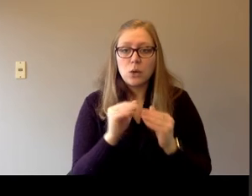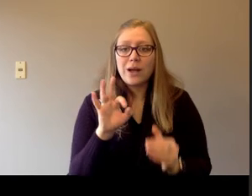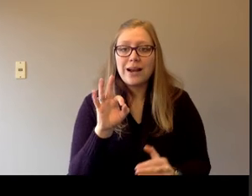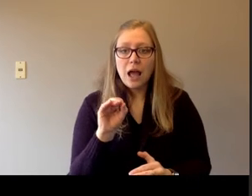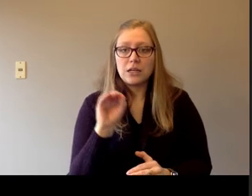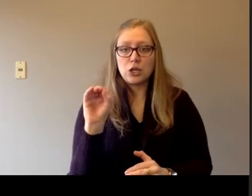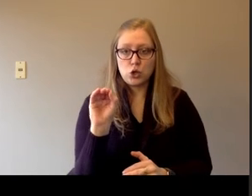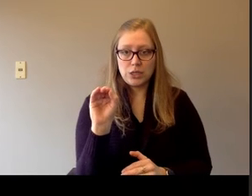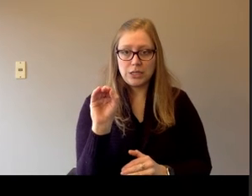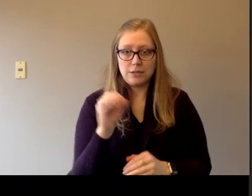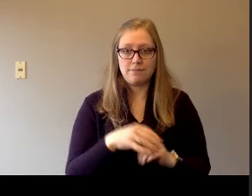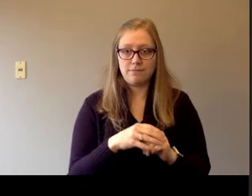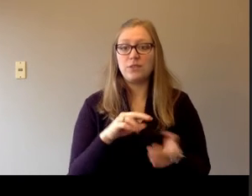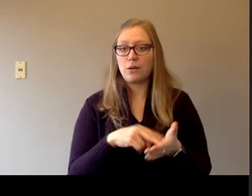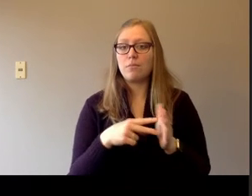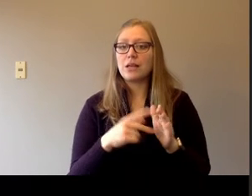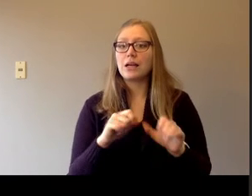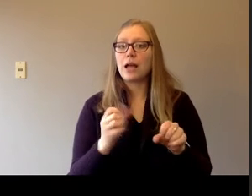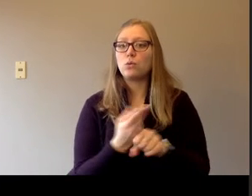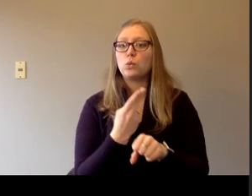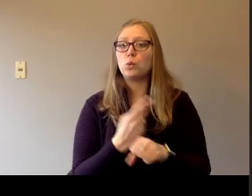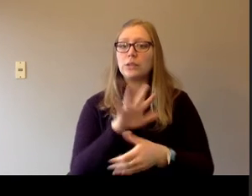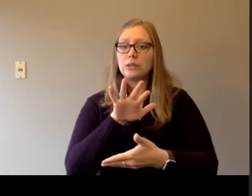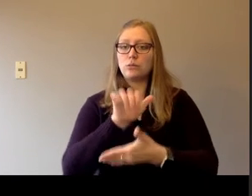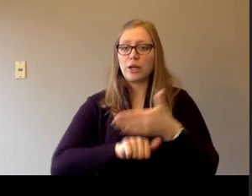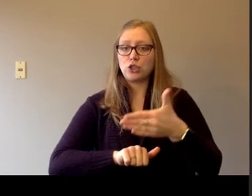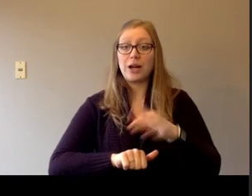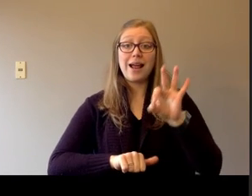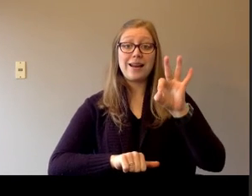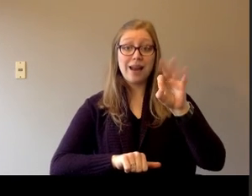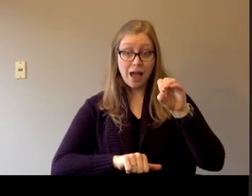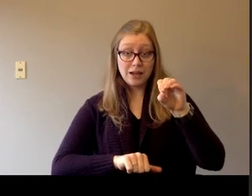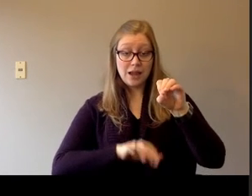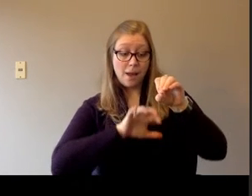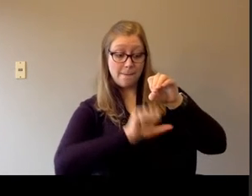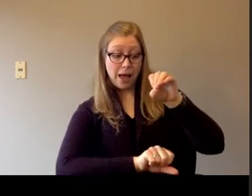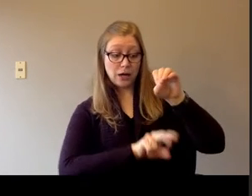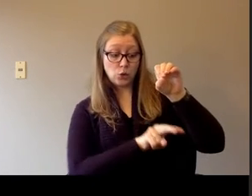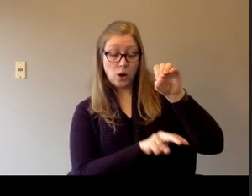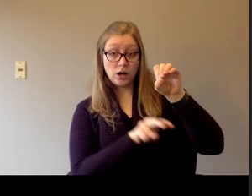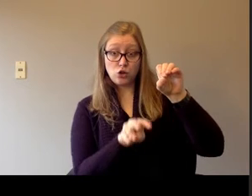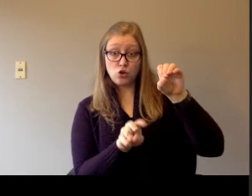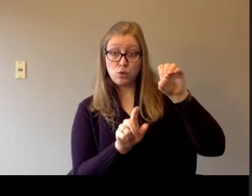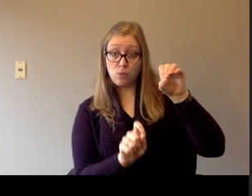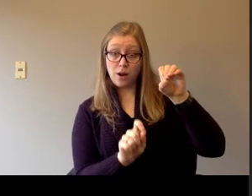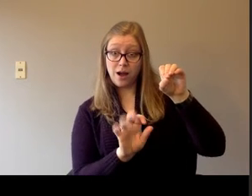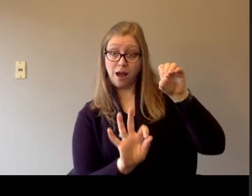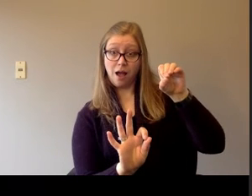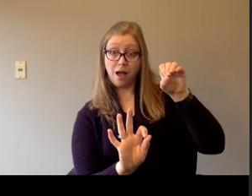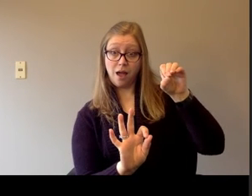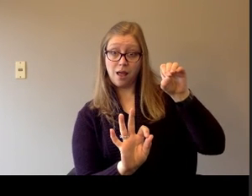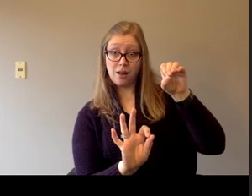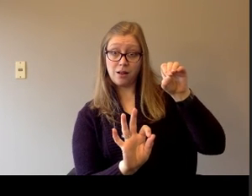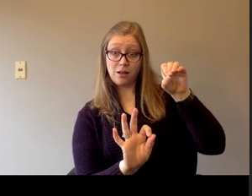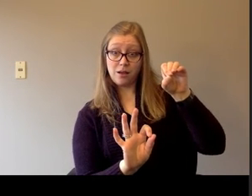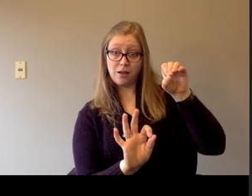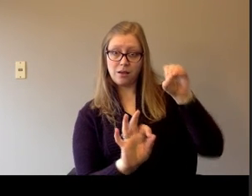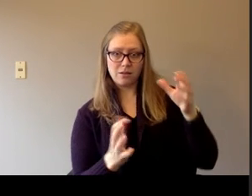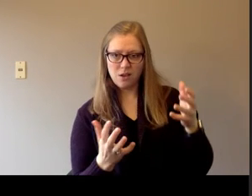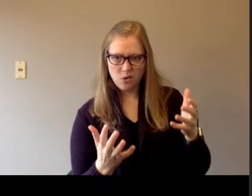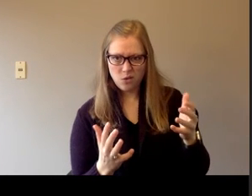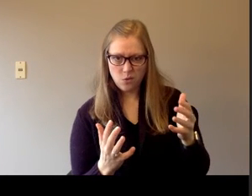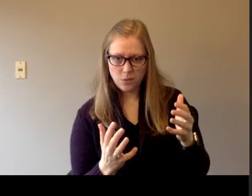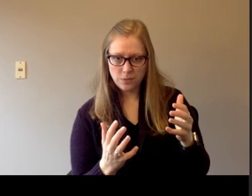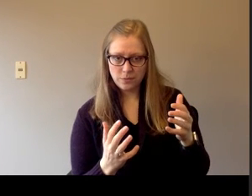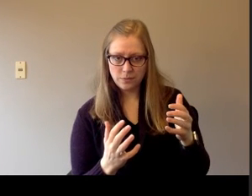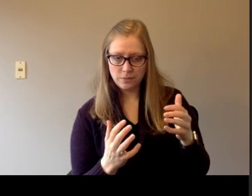do that subtraction. And so 90 minus 22.9. And so what do we got? 90